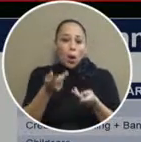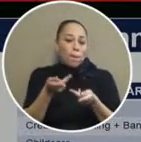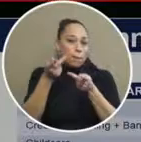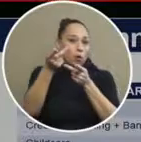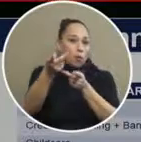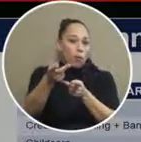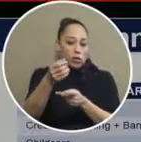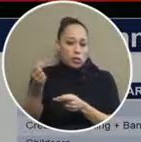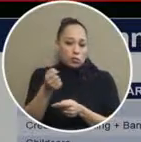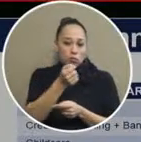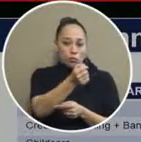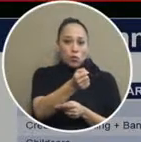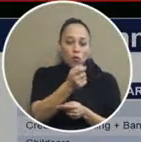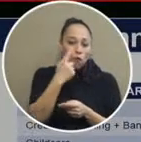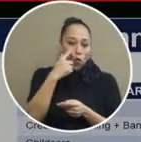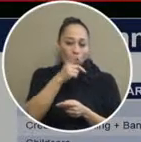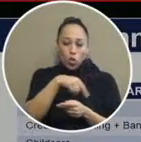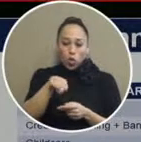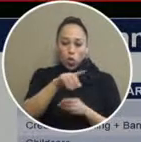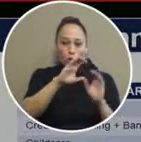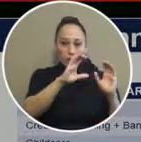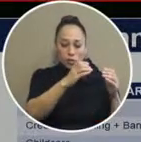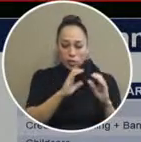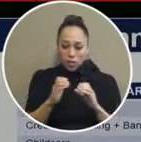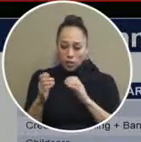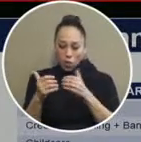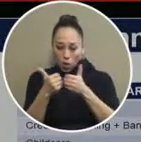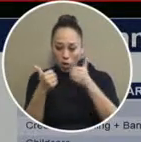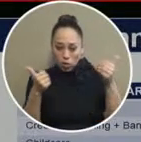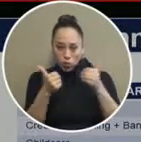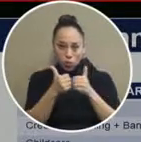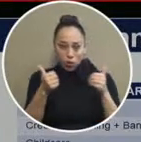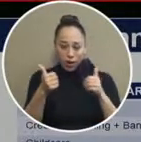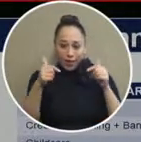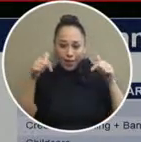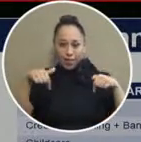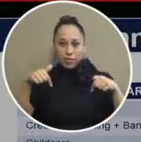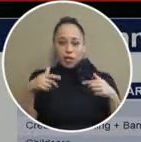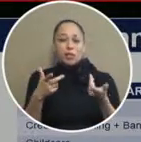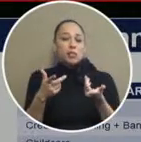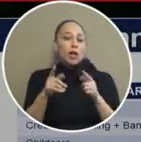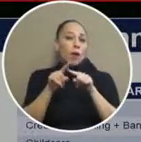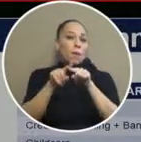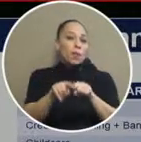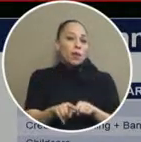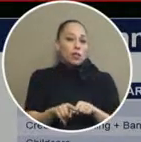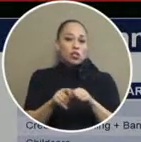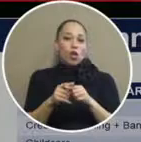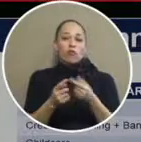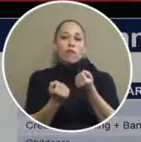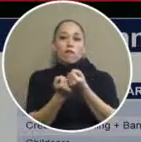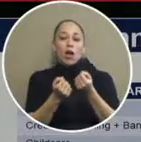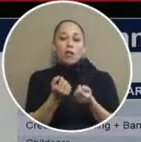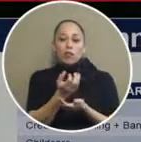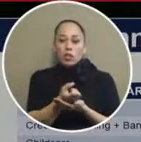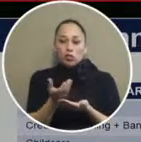to allocate to those categories. They are separated on this slide based on the funding source from which